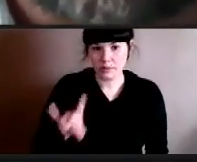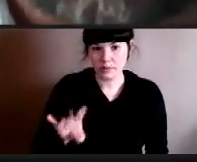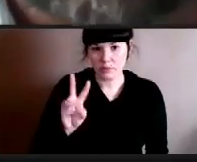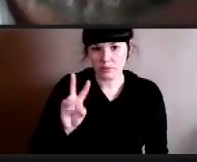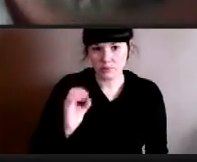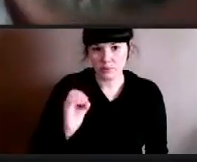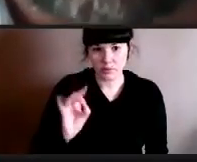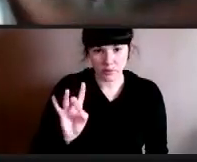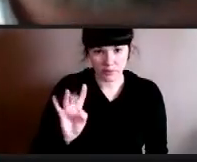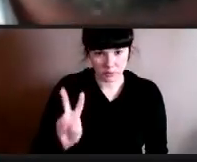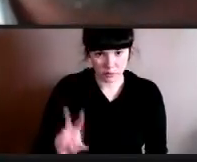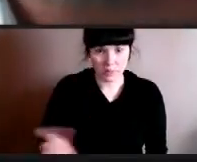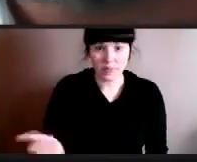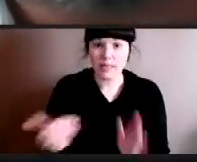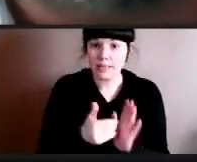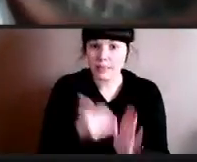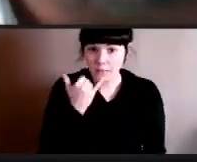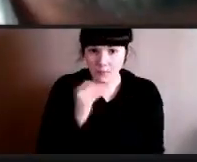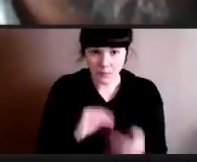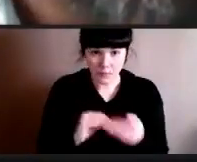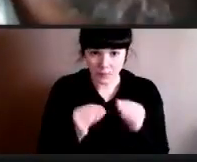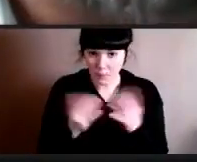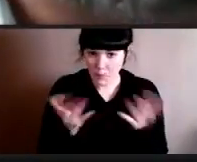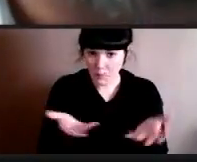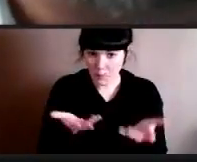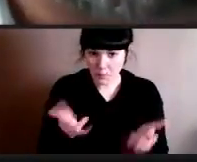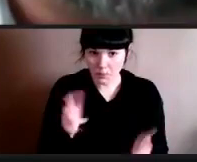313-288-2082. Again, that is